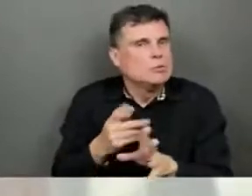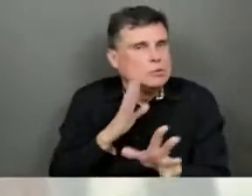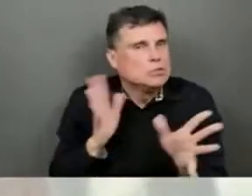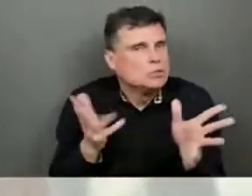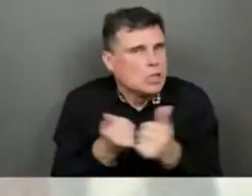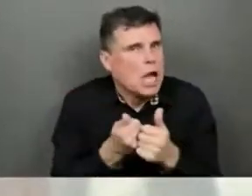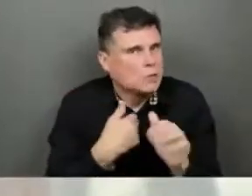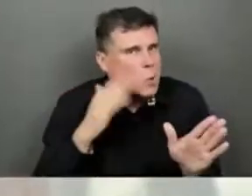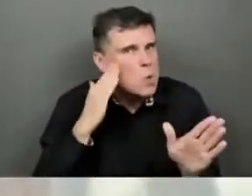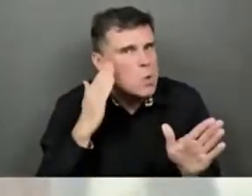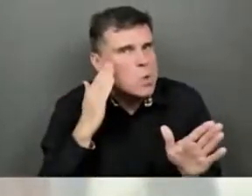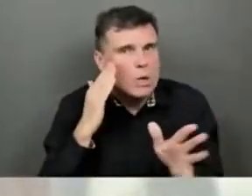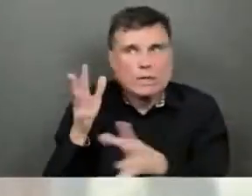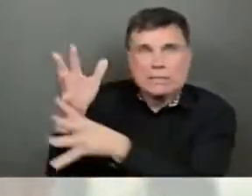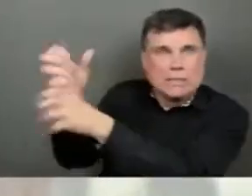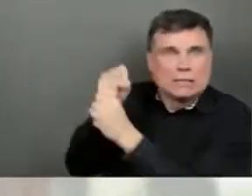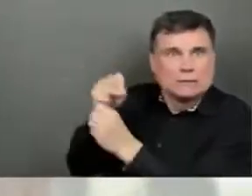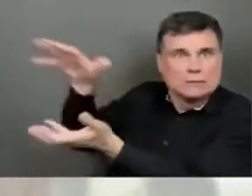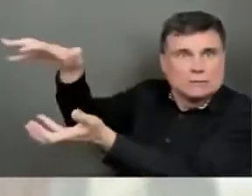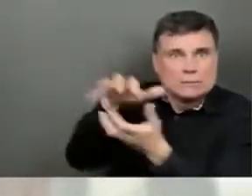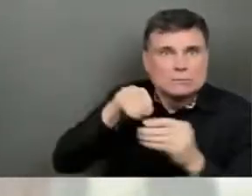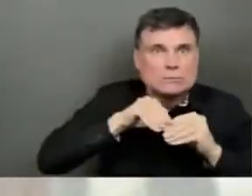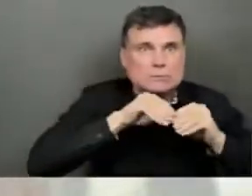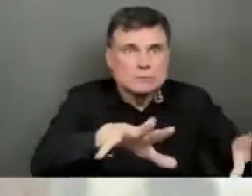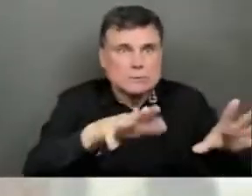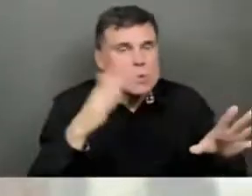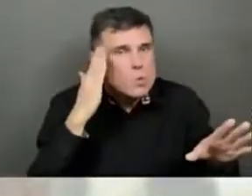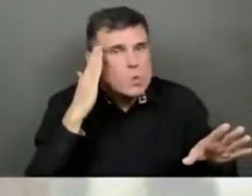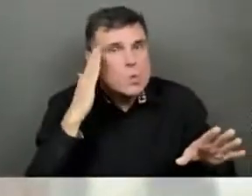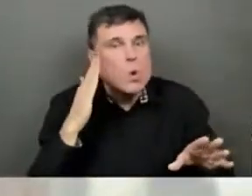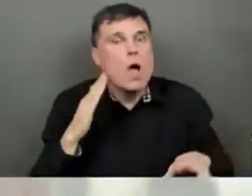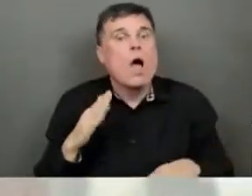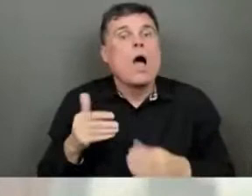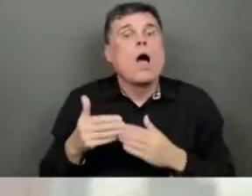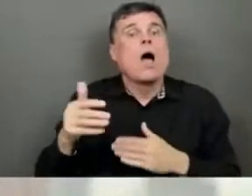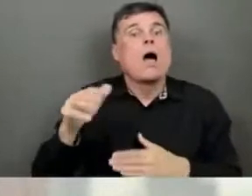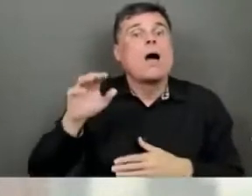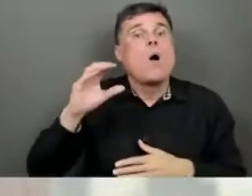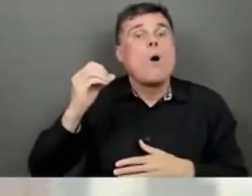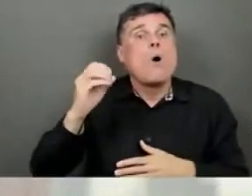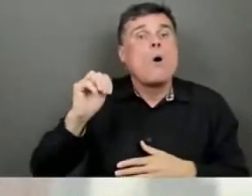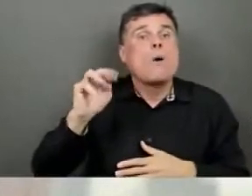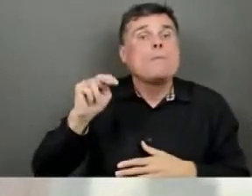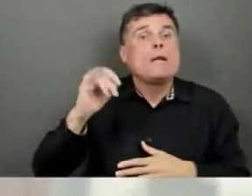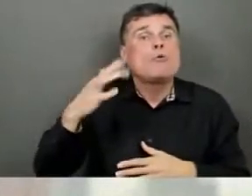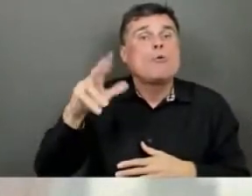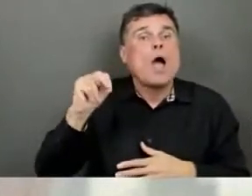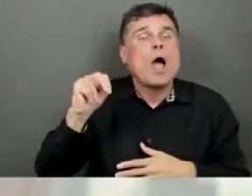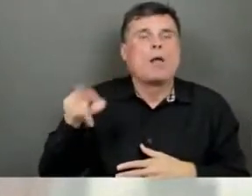has really been the Omicron phase, where things really changed again. So,